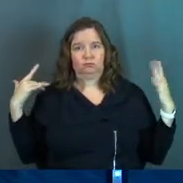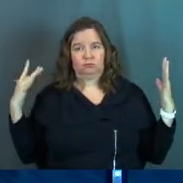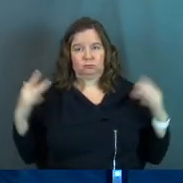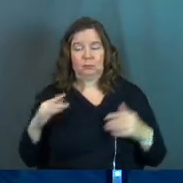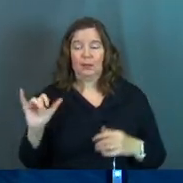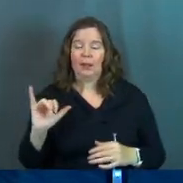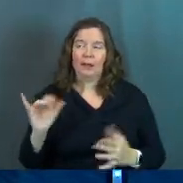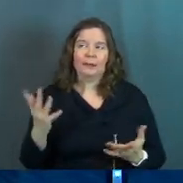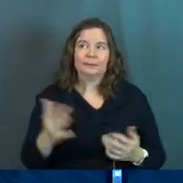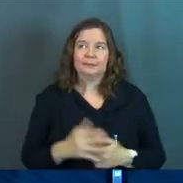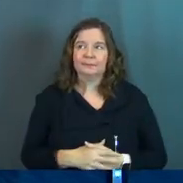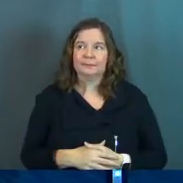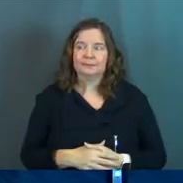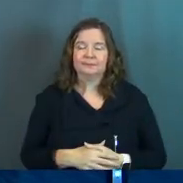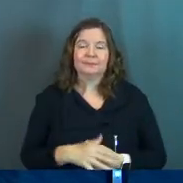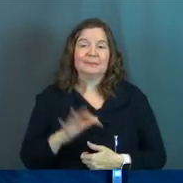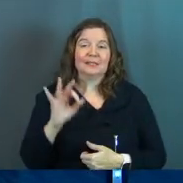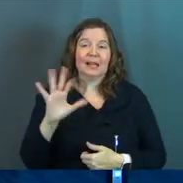Like